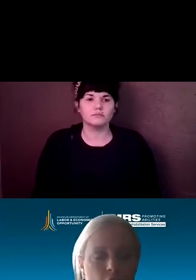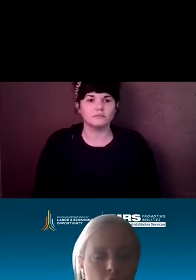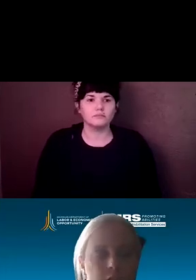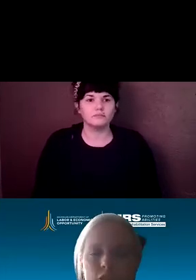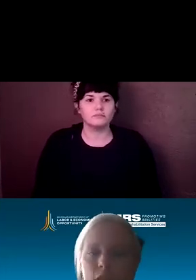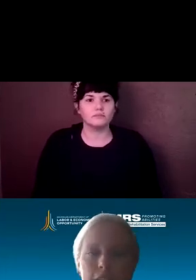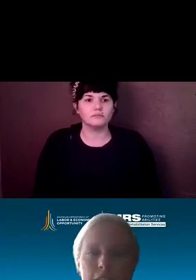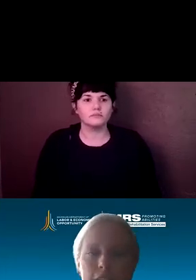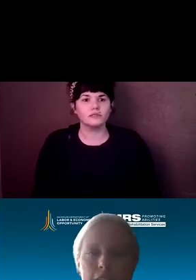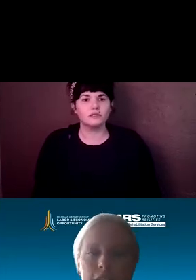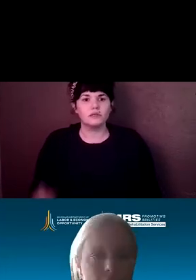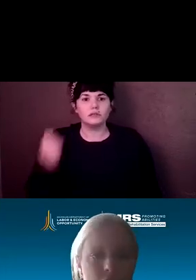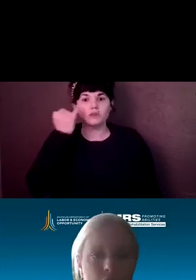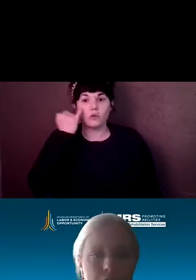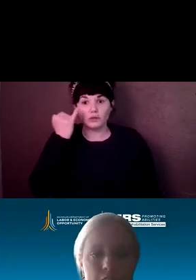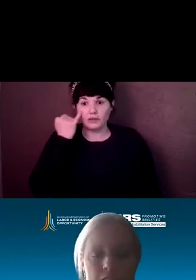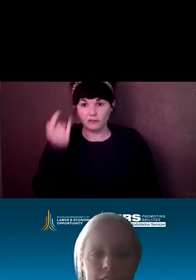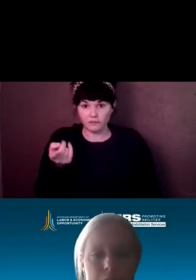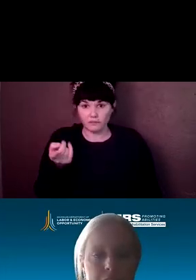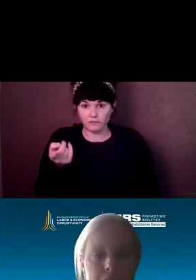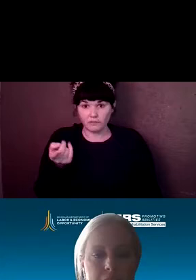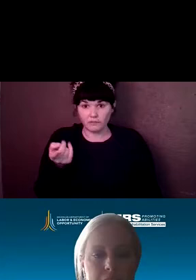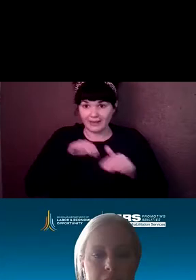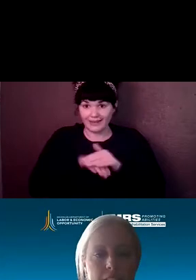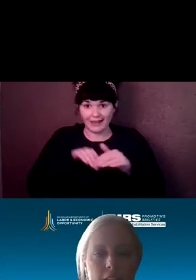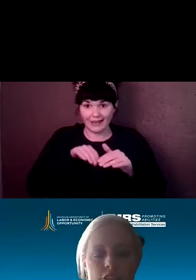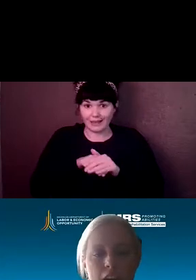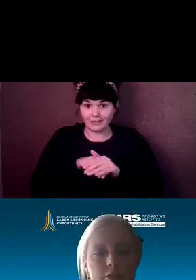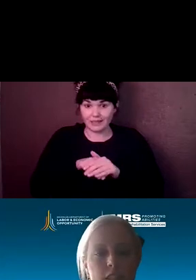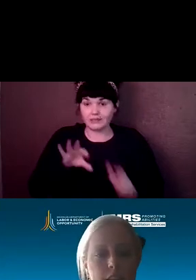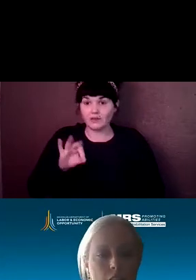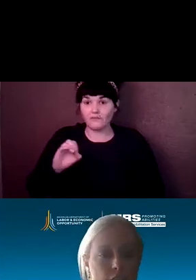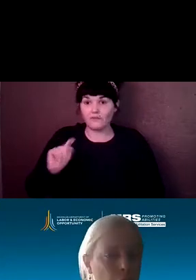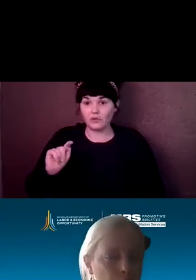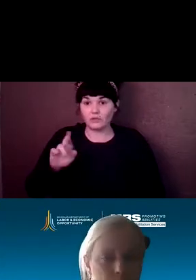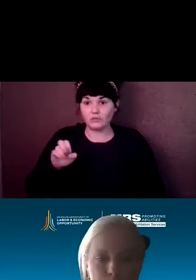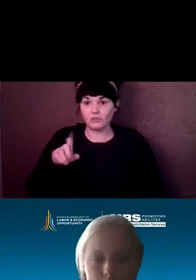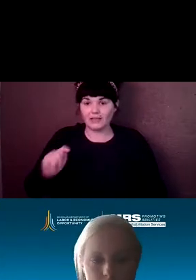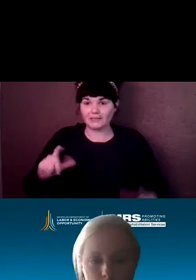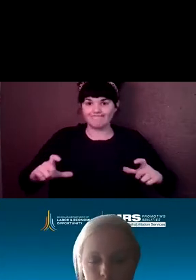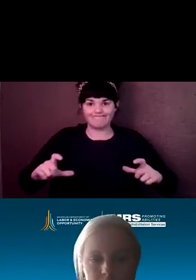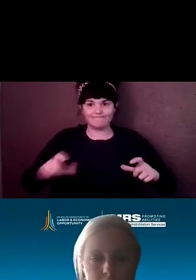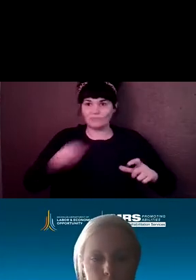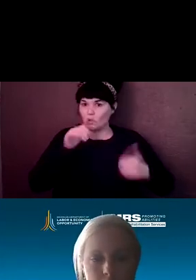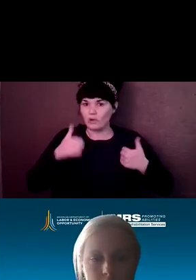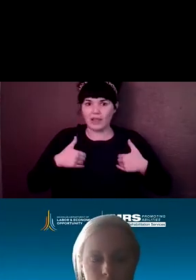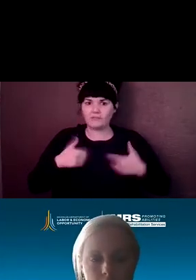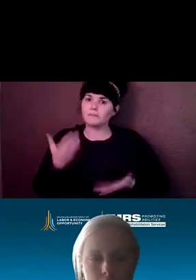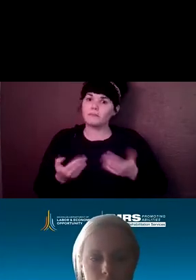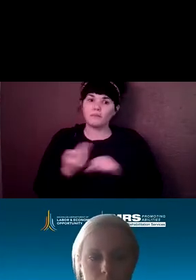So if you don't have access to a footrest immediately, try using a tote, maybe that's a couple of